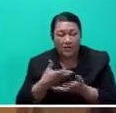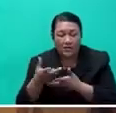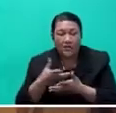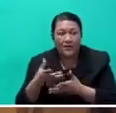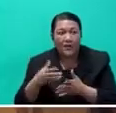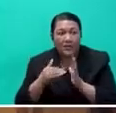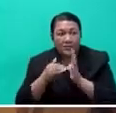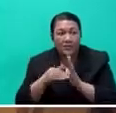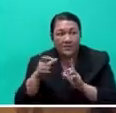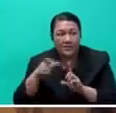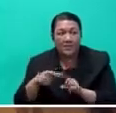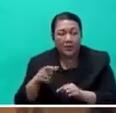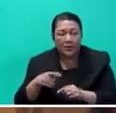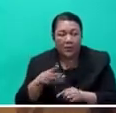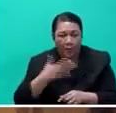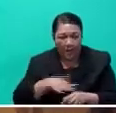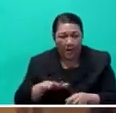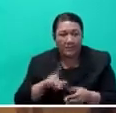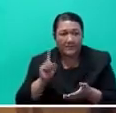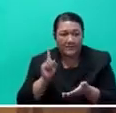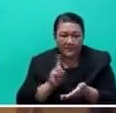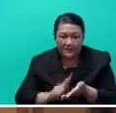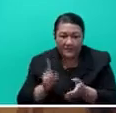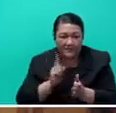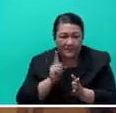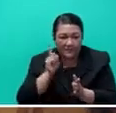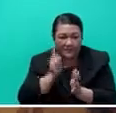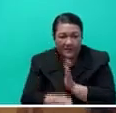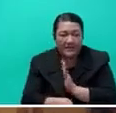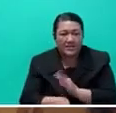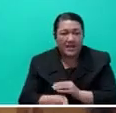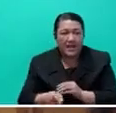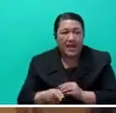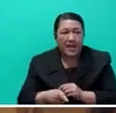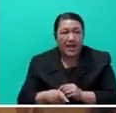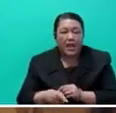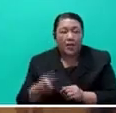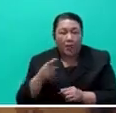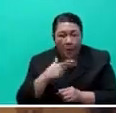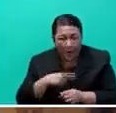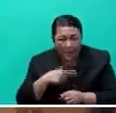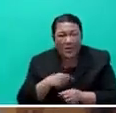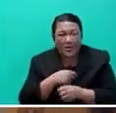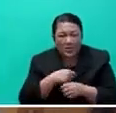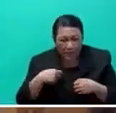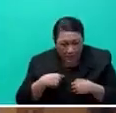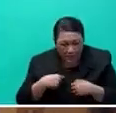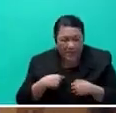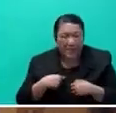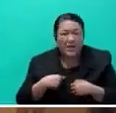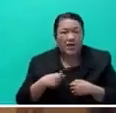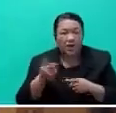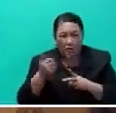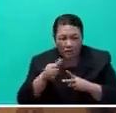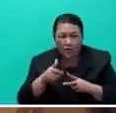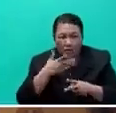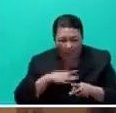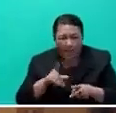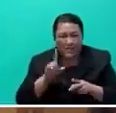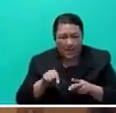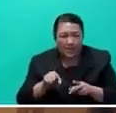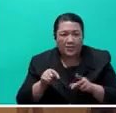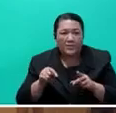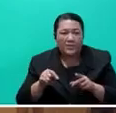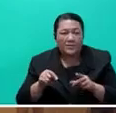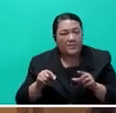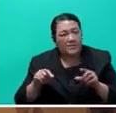done really quickly, because we also want it done. But let's do it in a way that we cover all the bases and we don't have to keep coming back for an amendment on